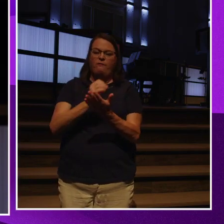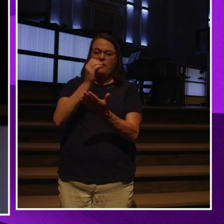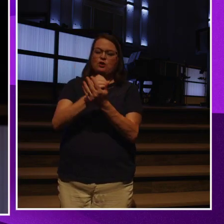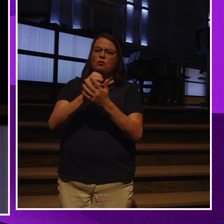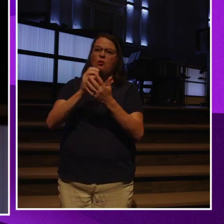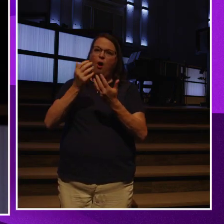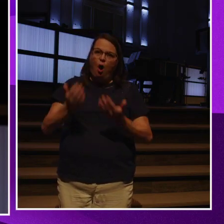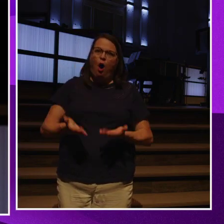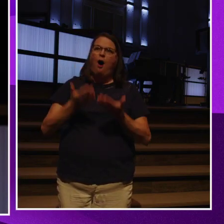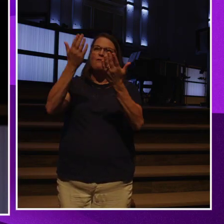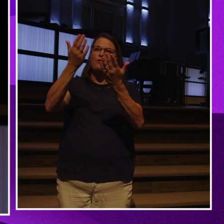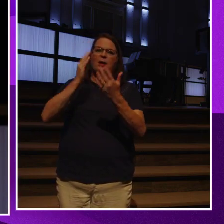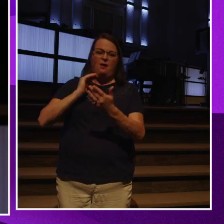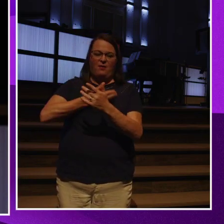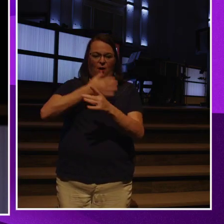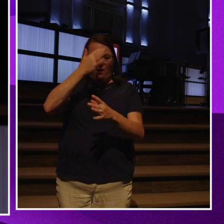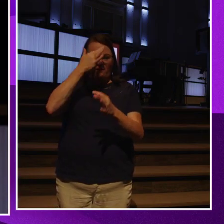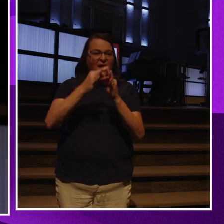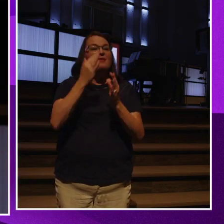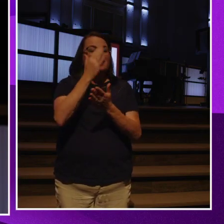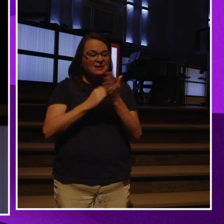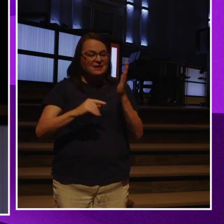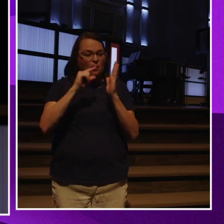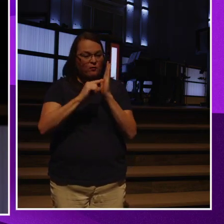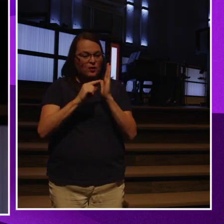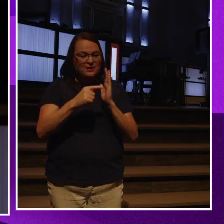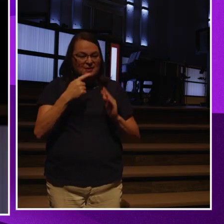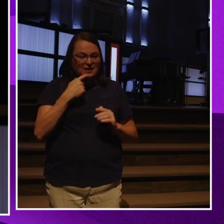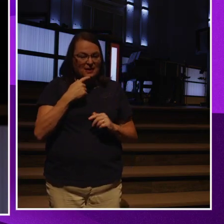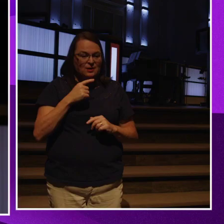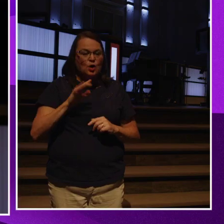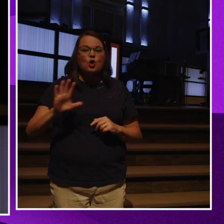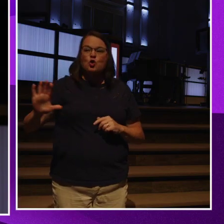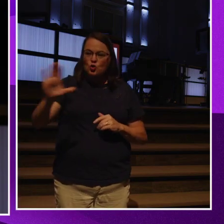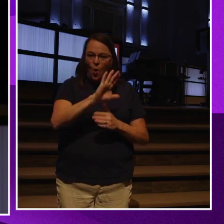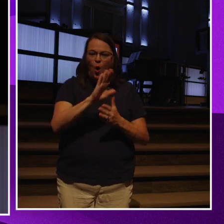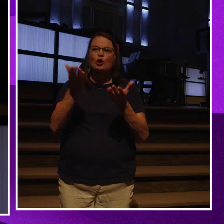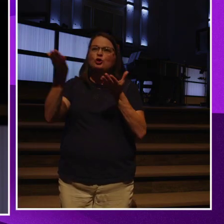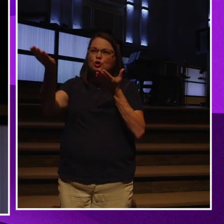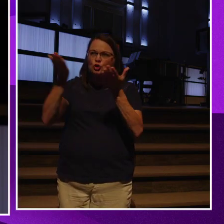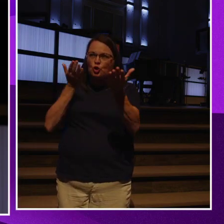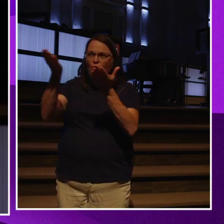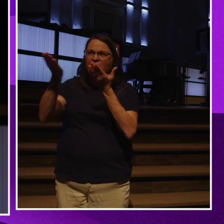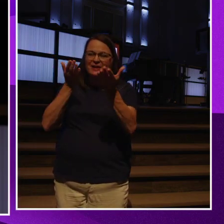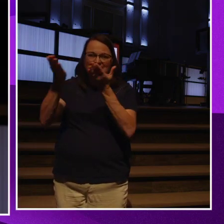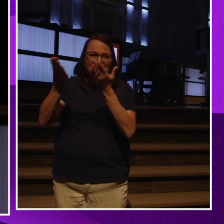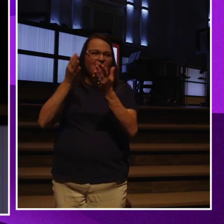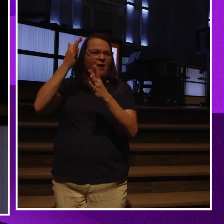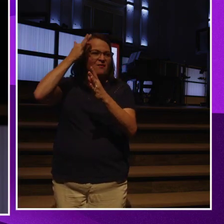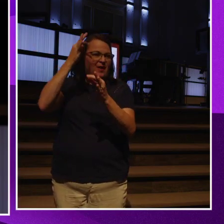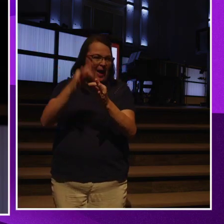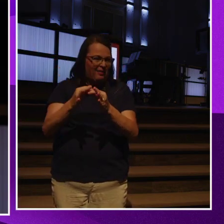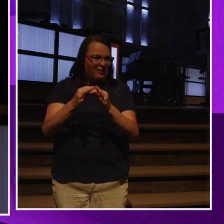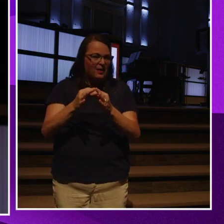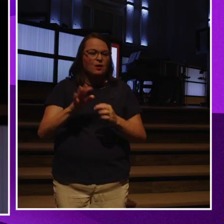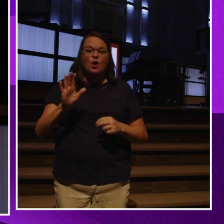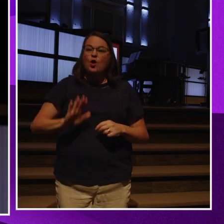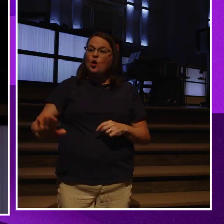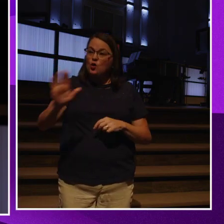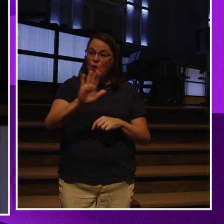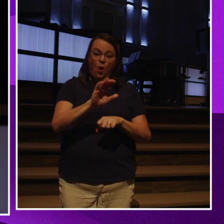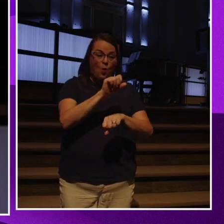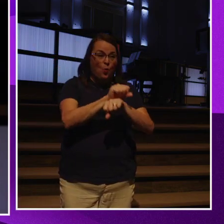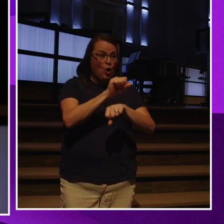verse 17. And there are also some translations that include the phrase, your service of faith. You see, your work in the